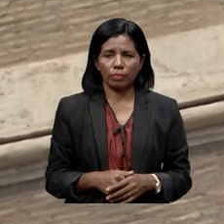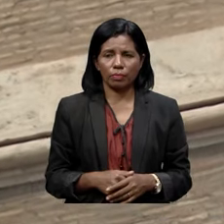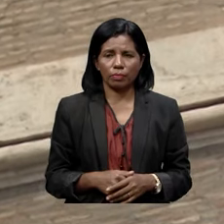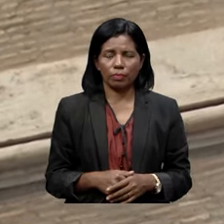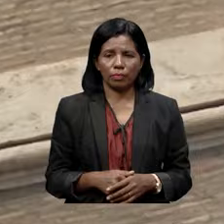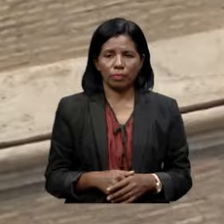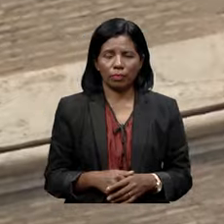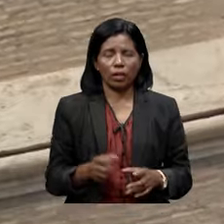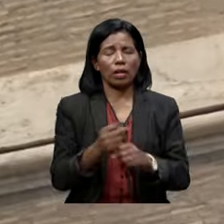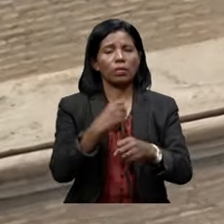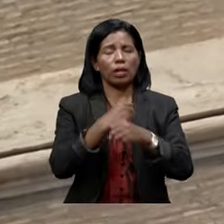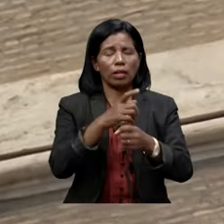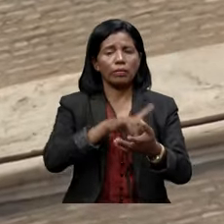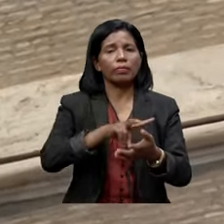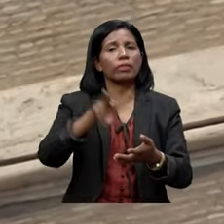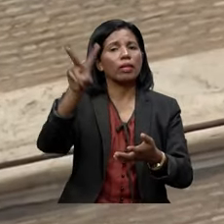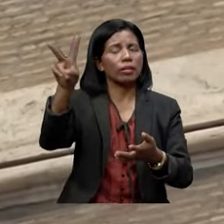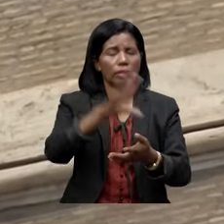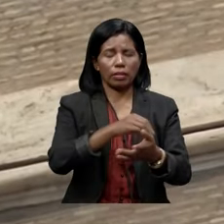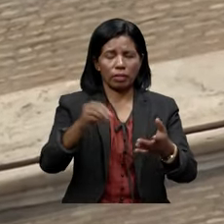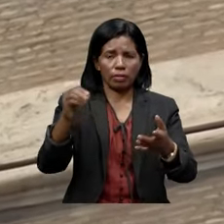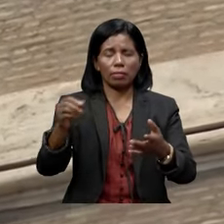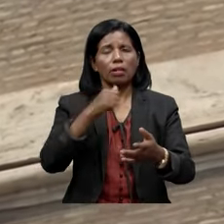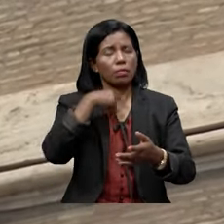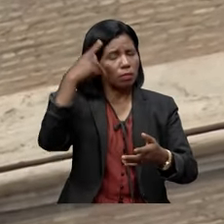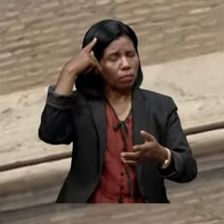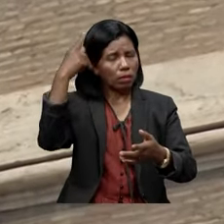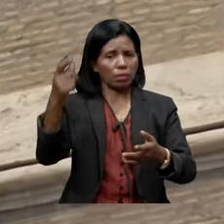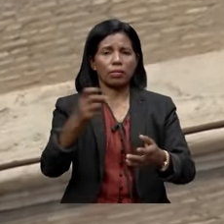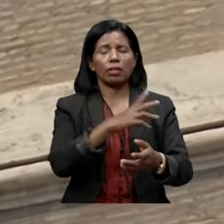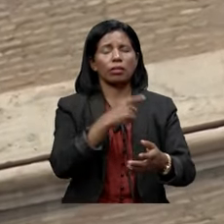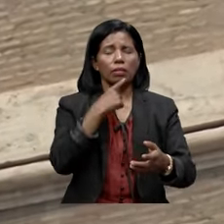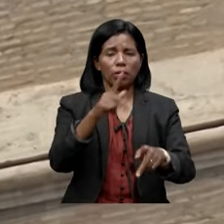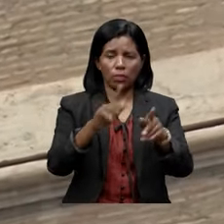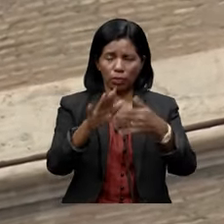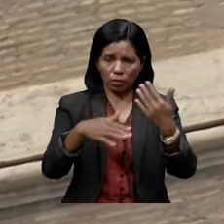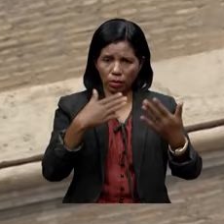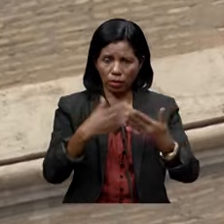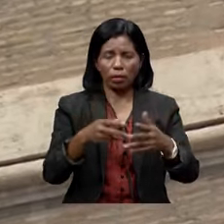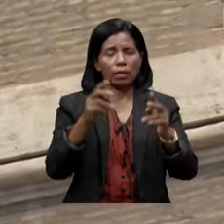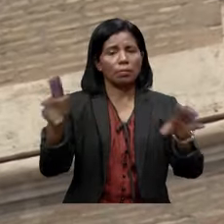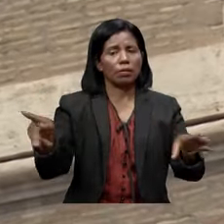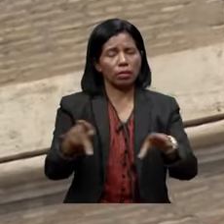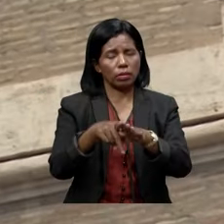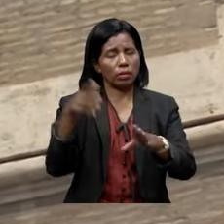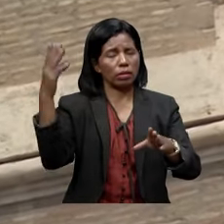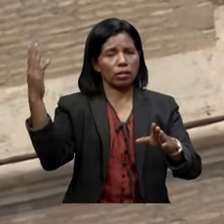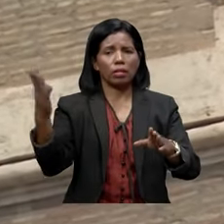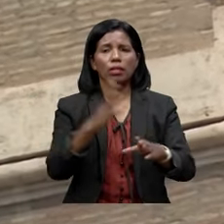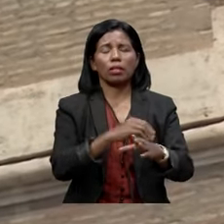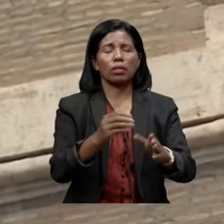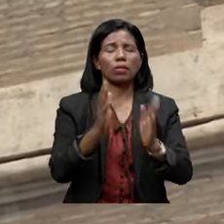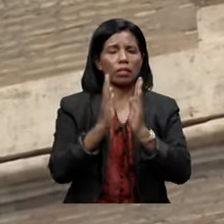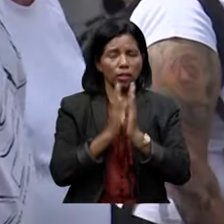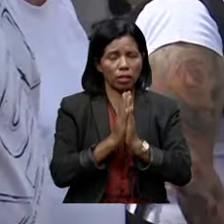Antes a tohla viajen ba Asia no Oceania, Papa Francisco saúda romano no peregrino sira, neve presente a Praça San Pedro, ori